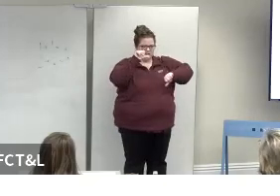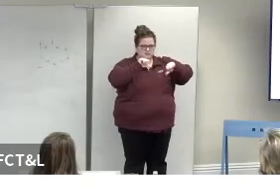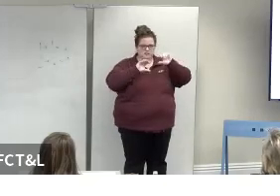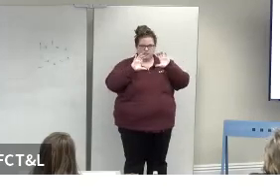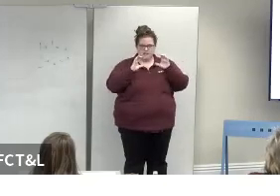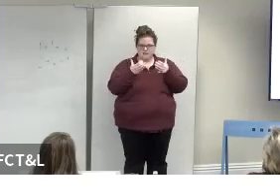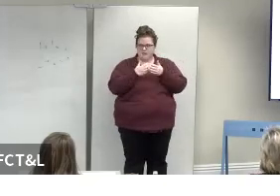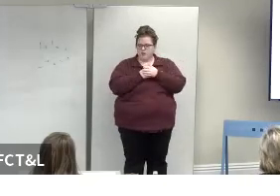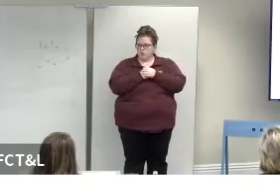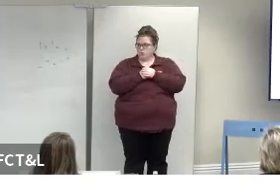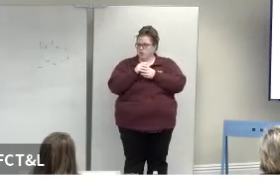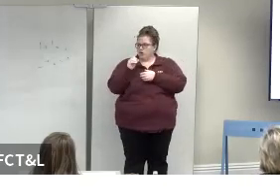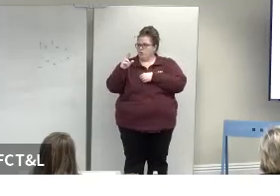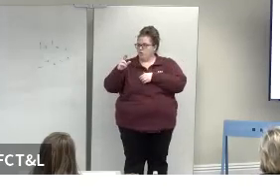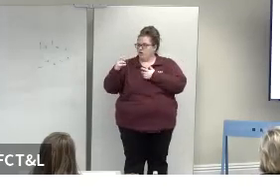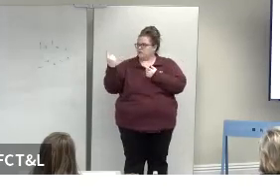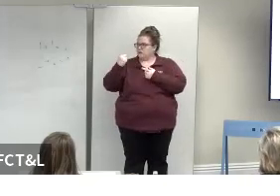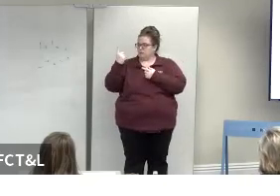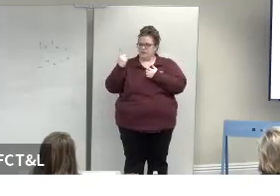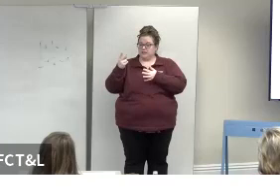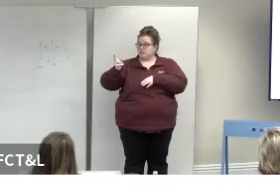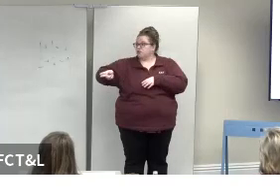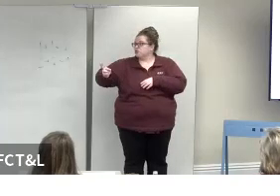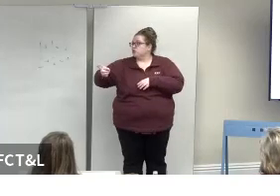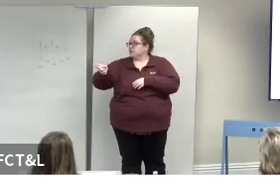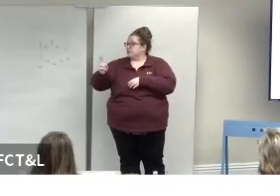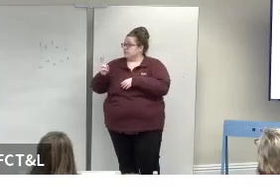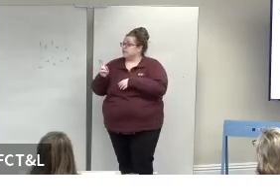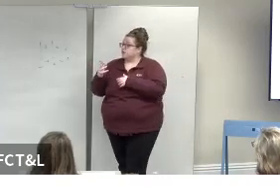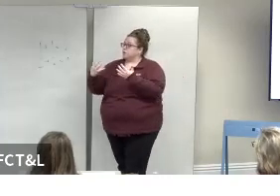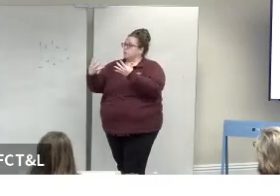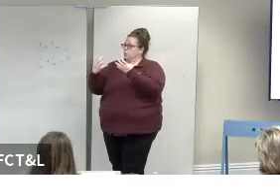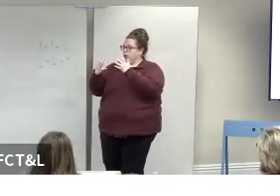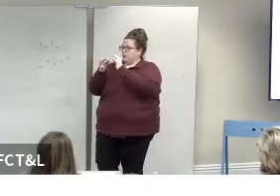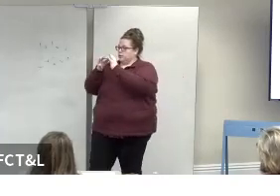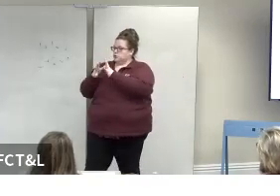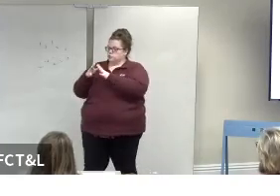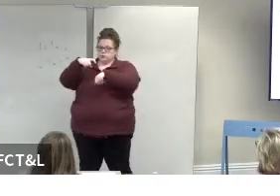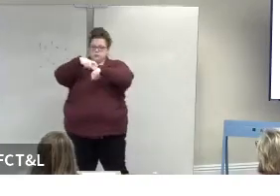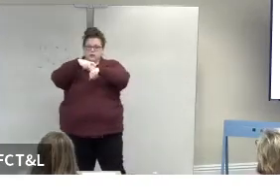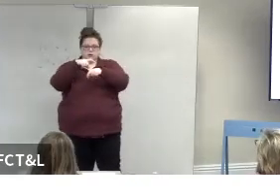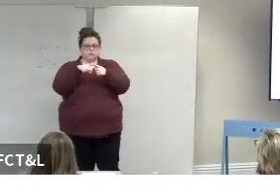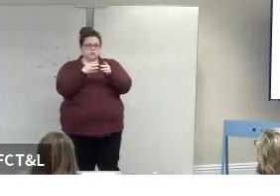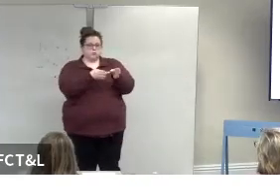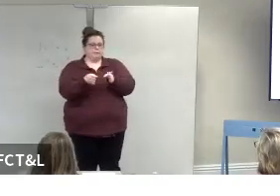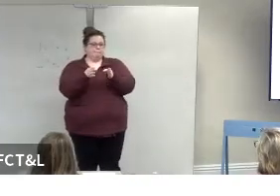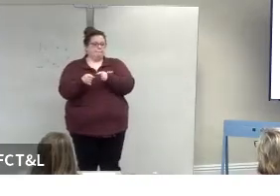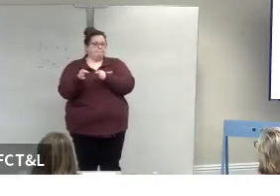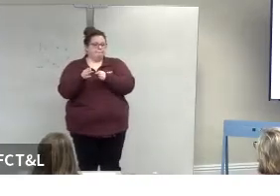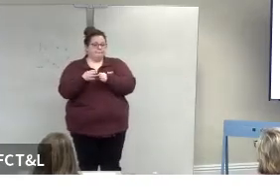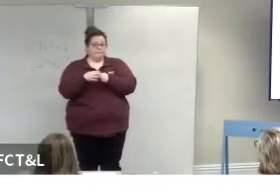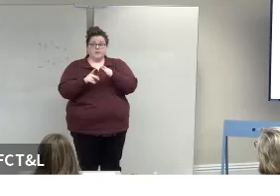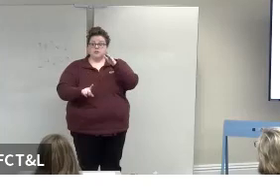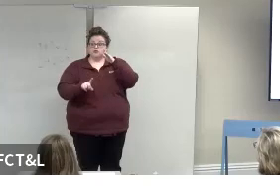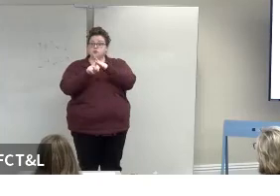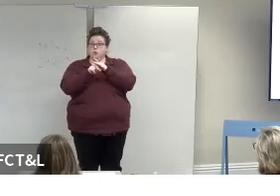What if you're teaching a science class? Okay, or a history class? You would want the